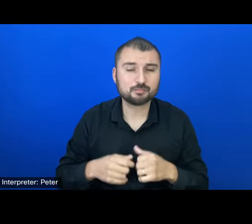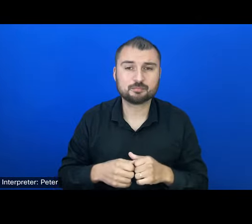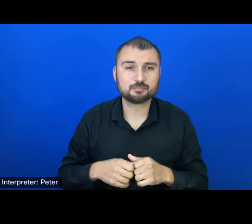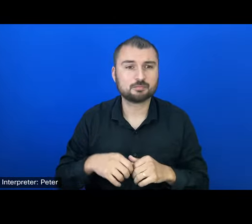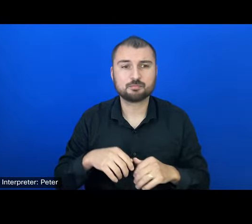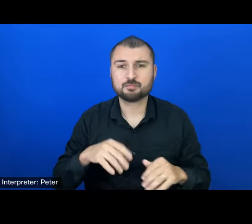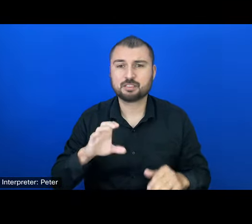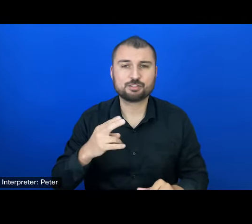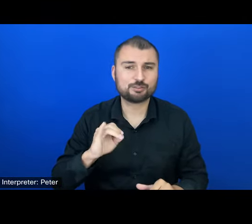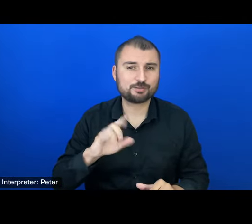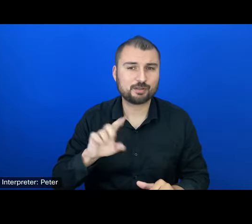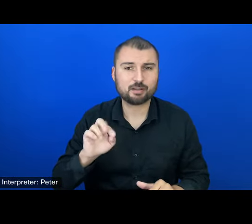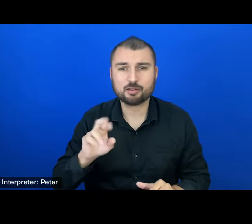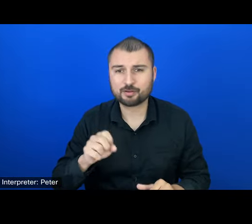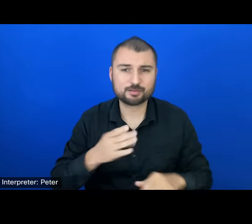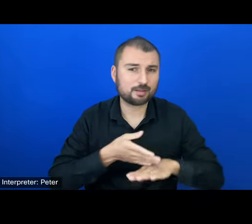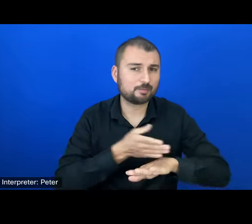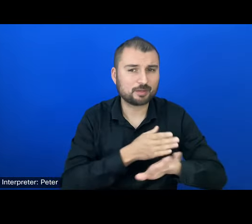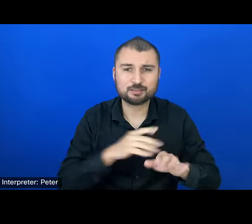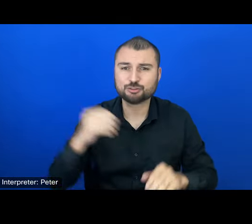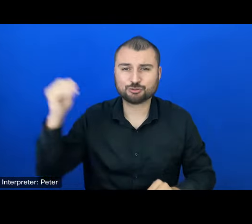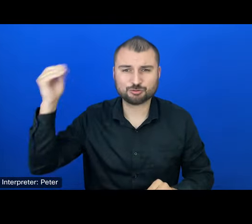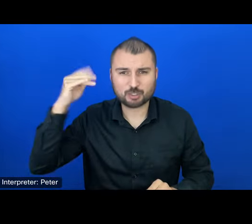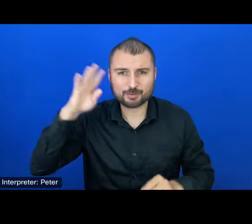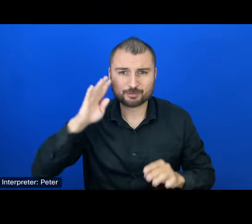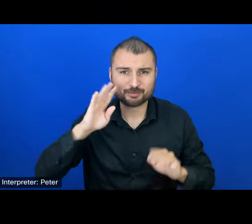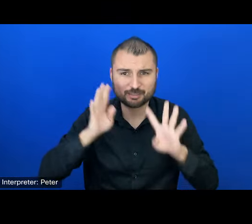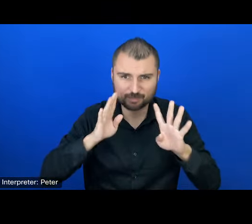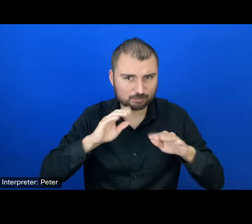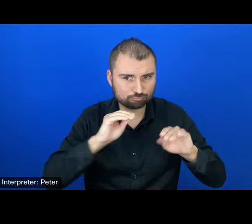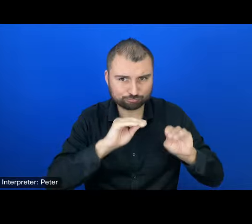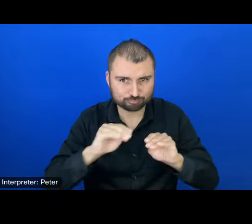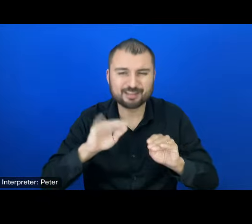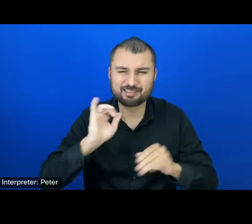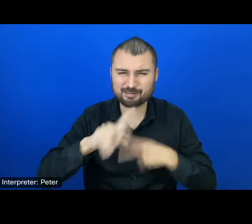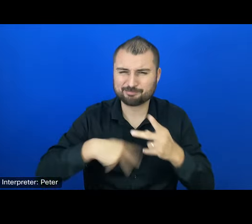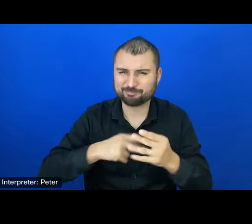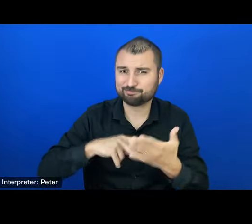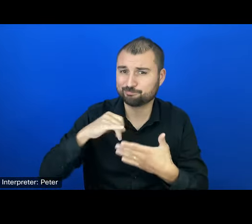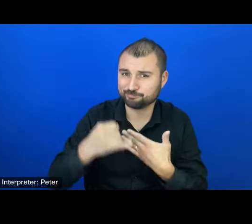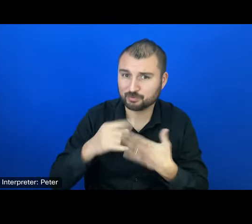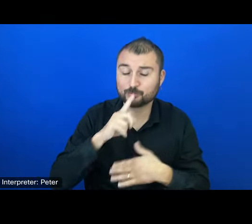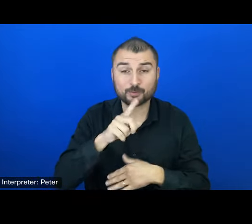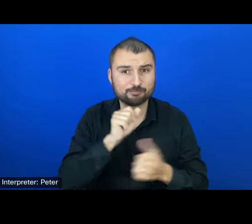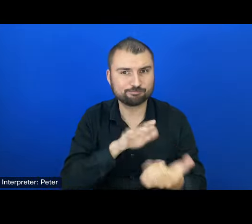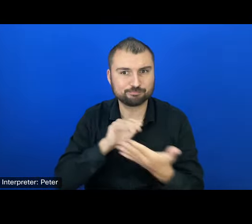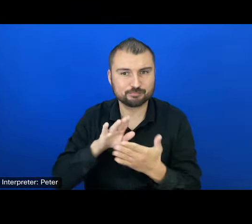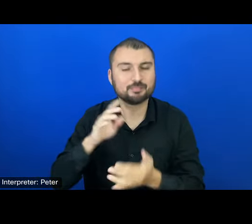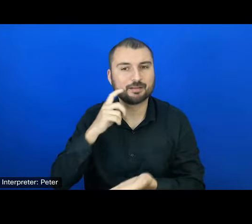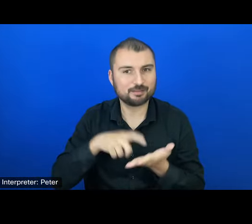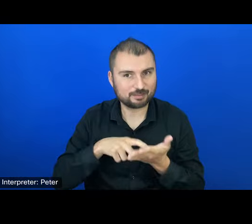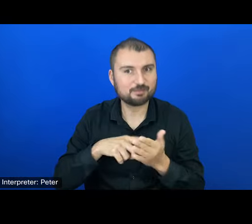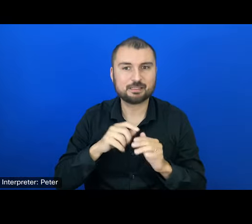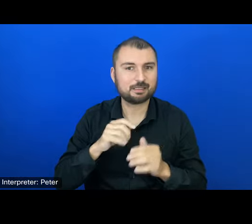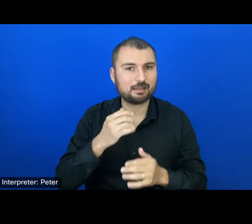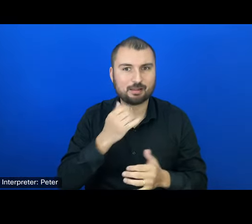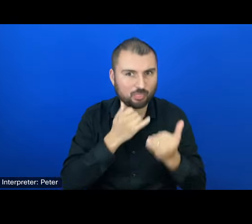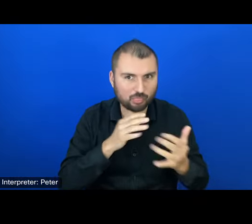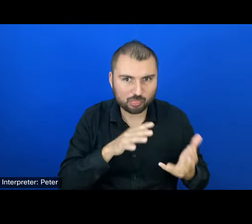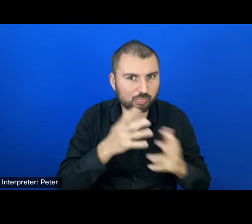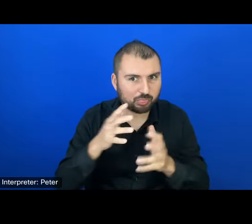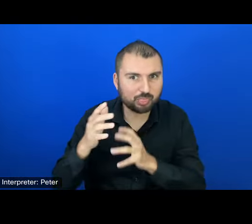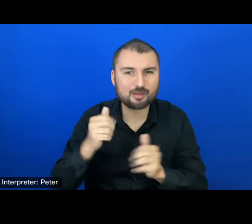and upgrades, shower renovations, those type of projects, just really addressing some of the identified deficiencies within the facilities